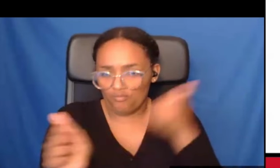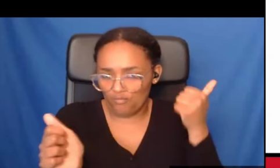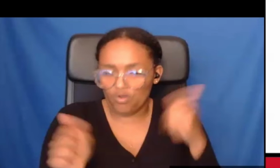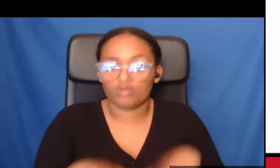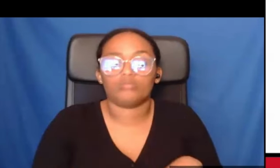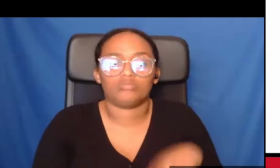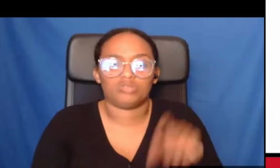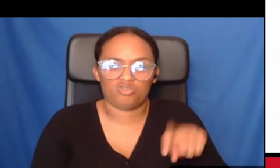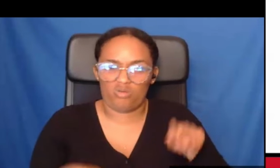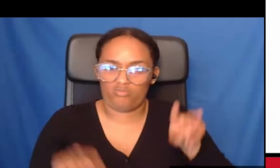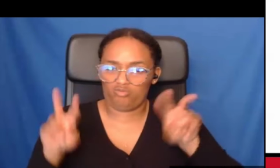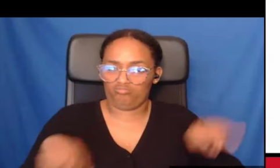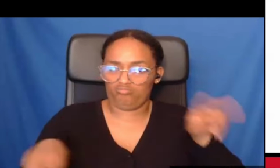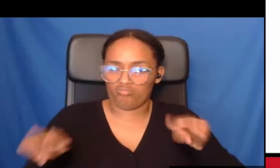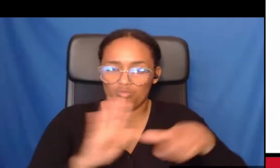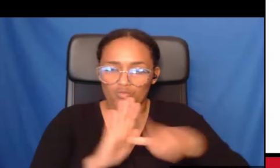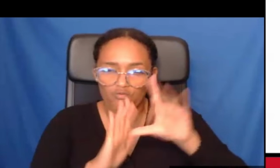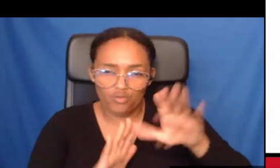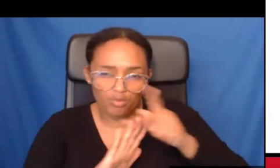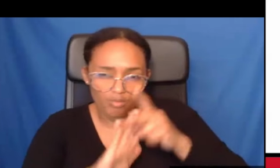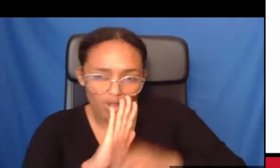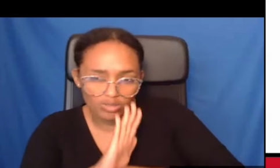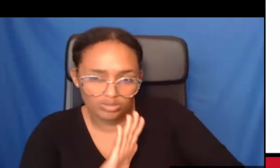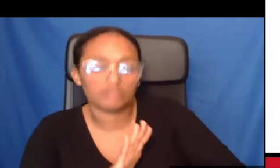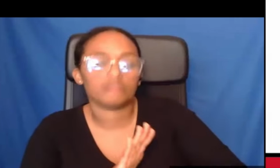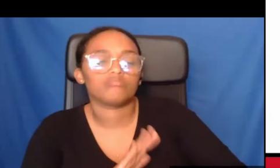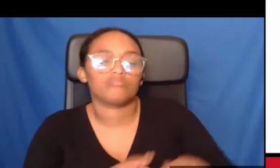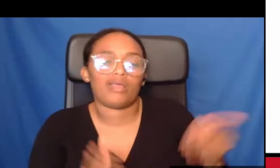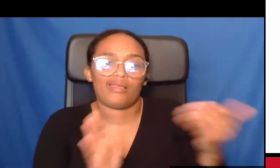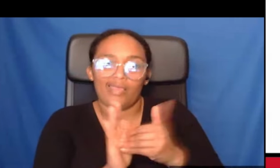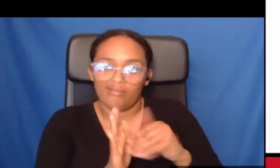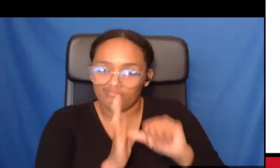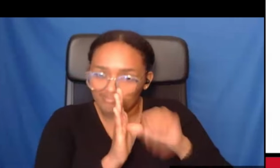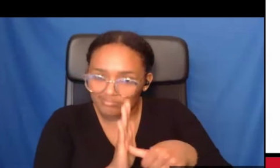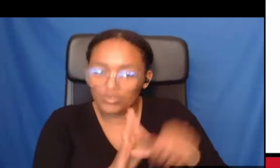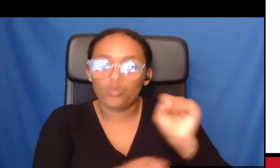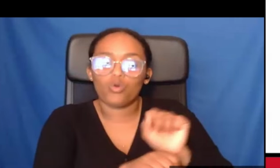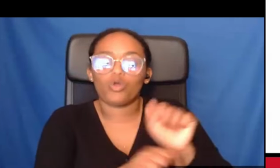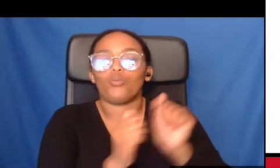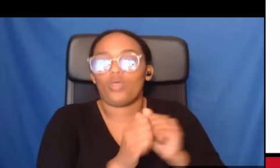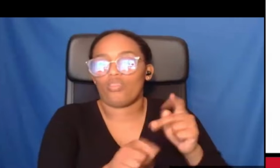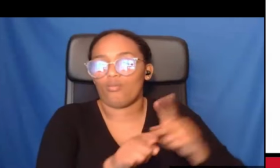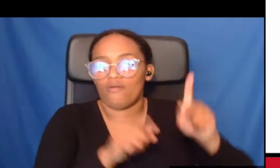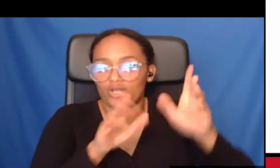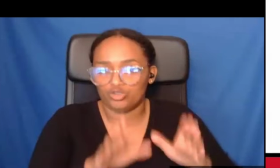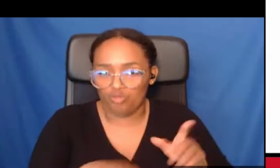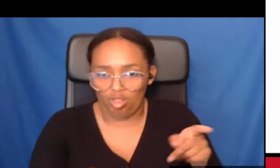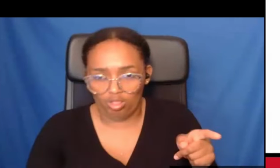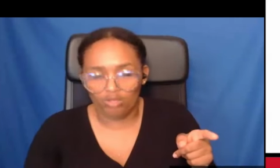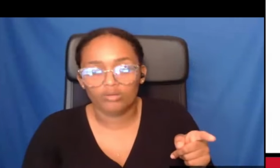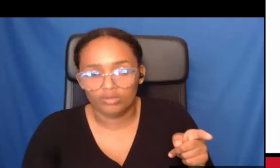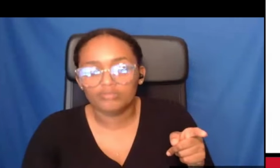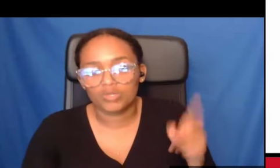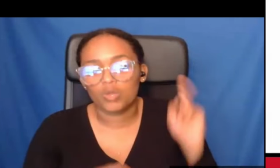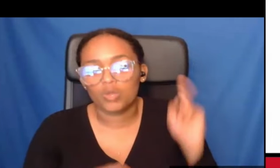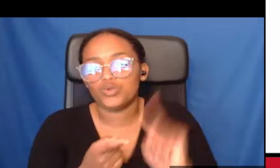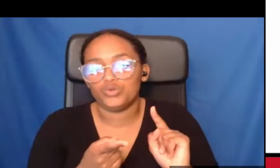policies. Again, working with an agent or broker usually um, reduces the chances of that happening.